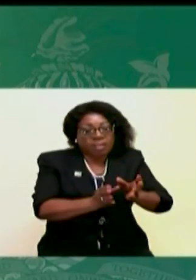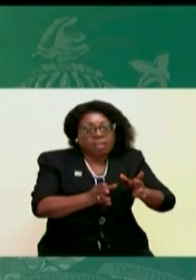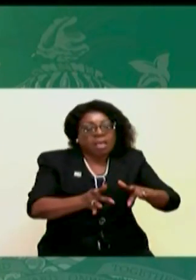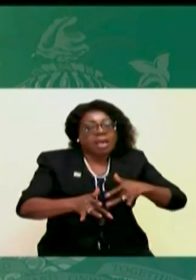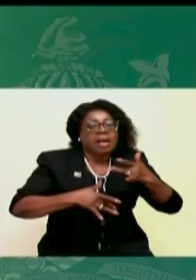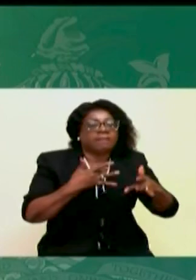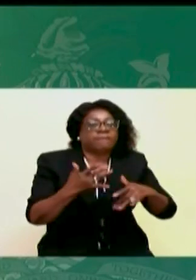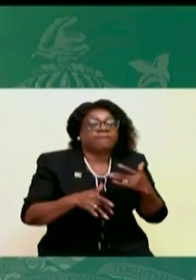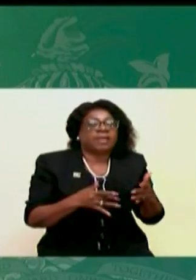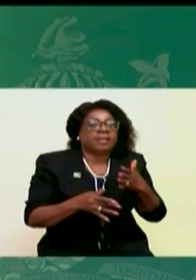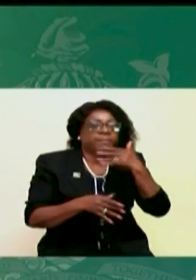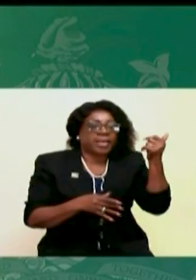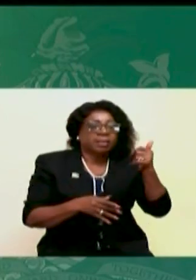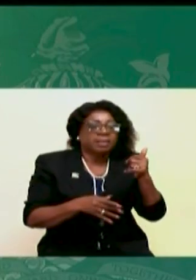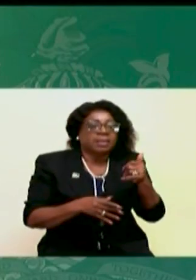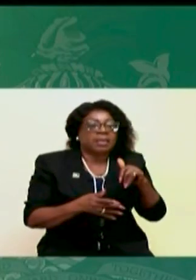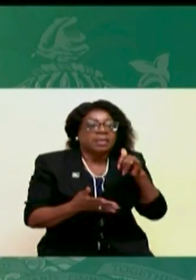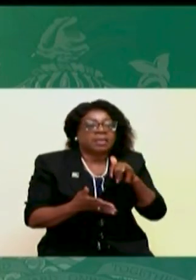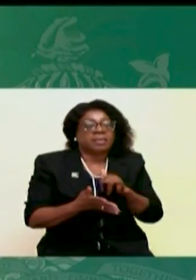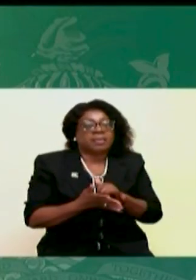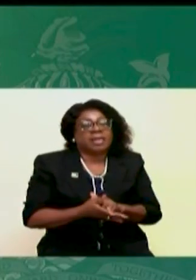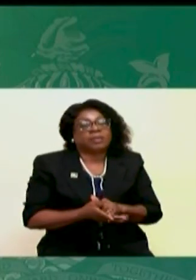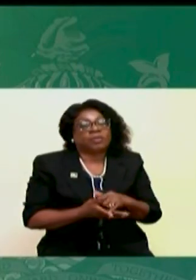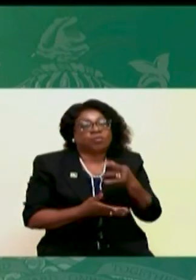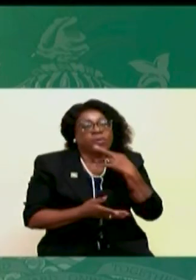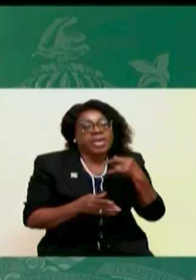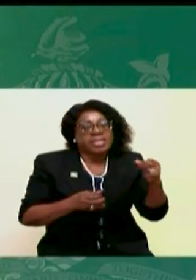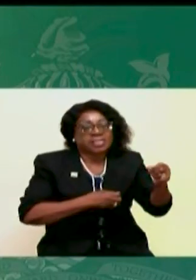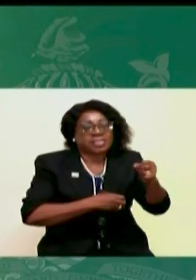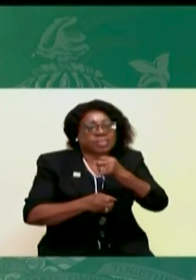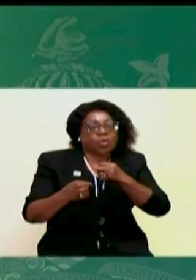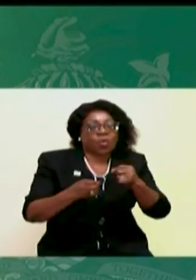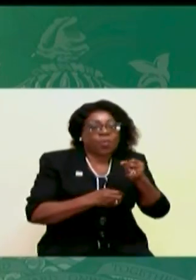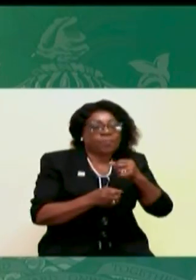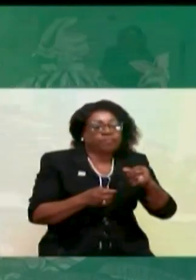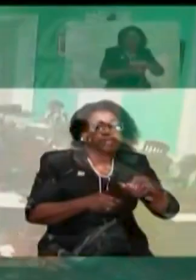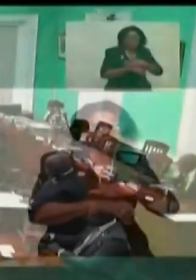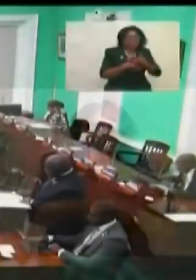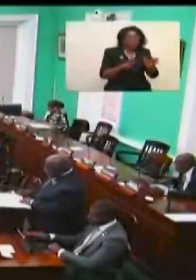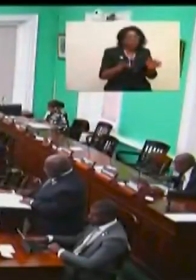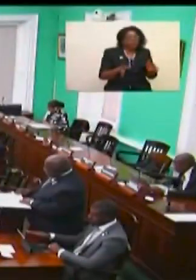recent red storm is over and a new day is upon us.